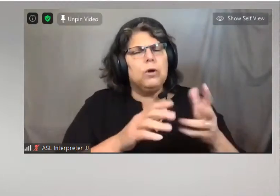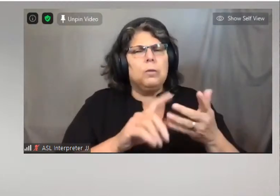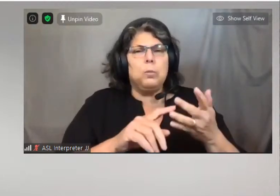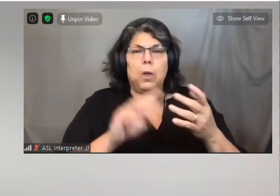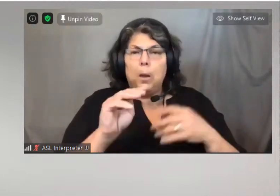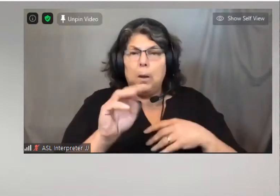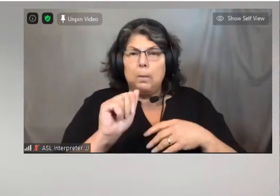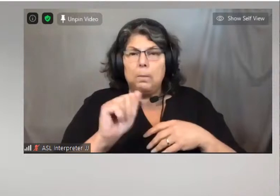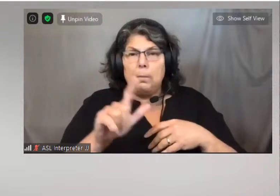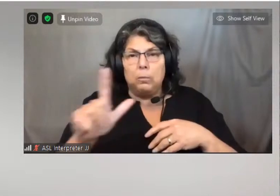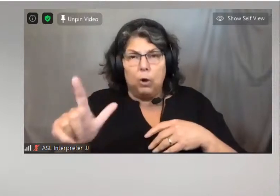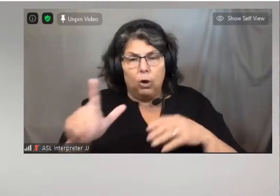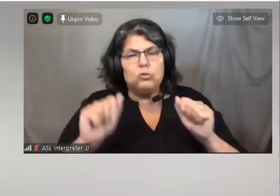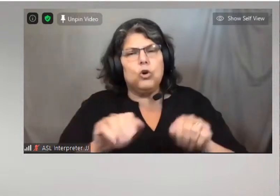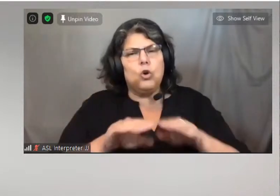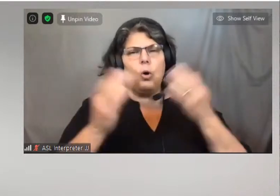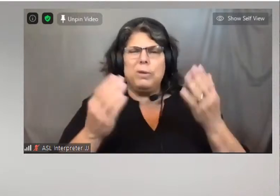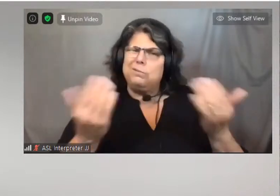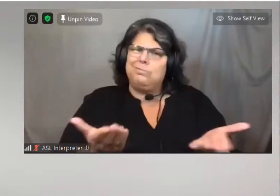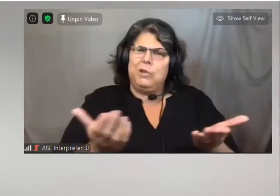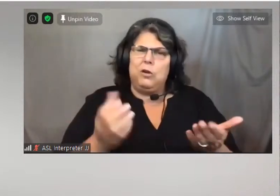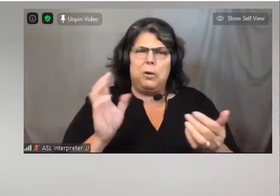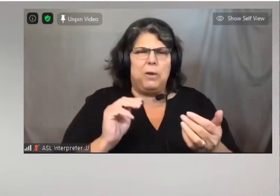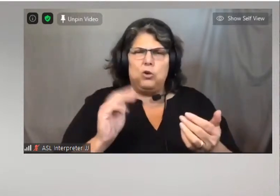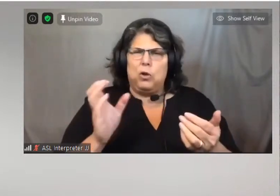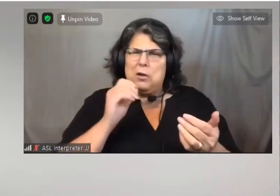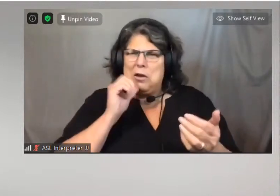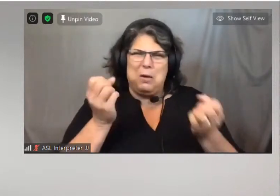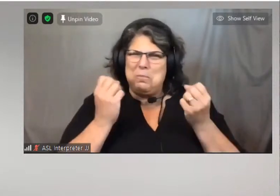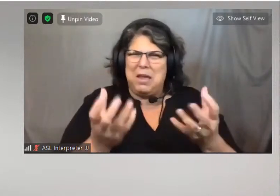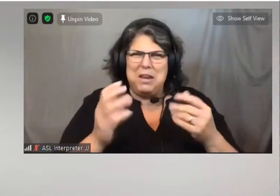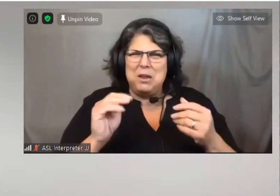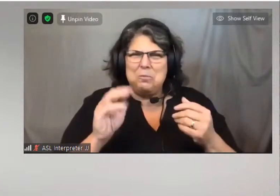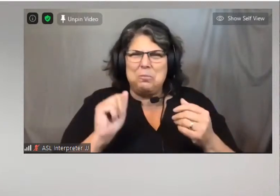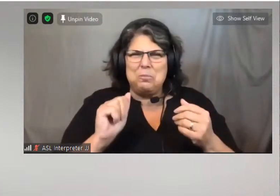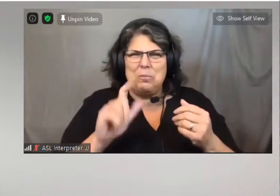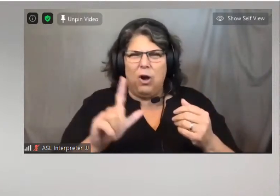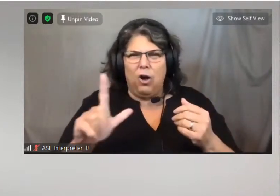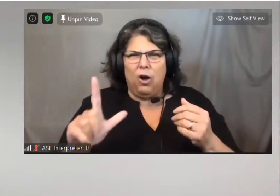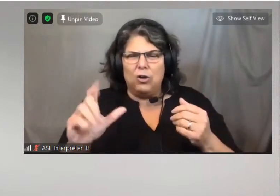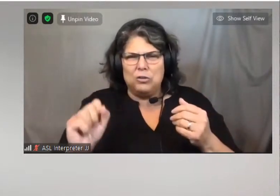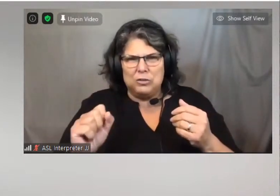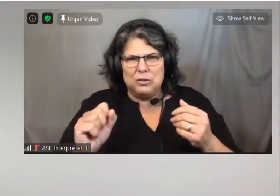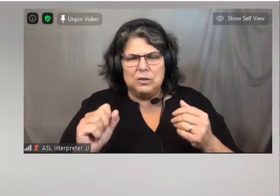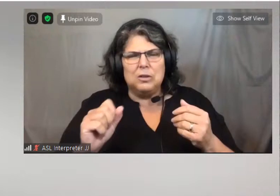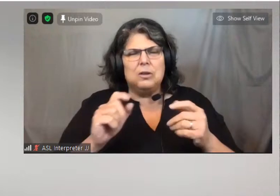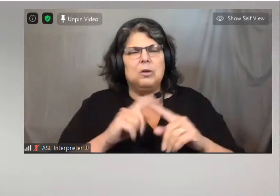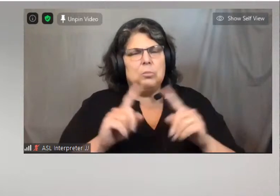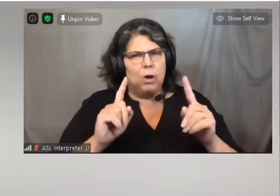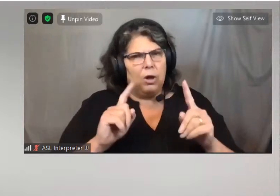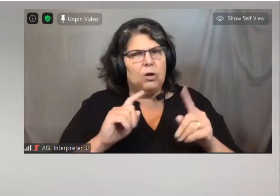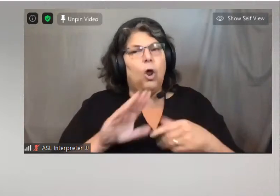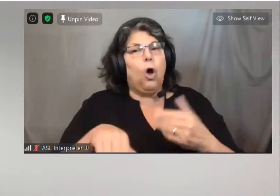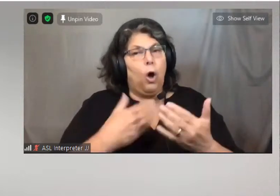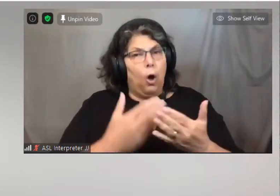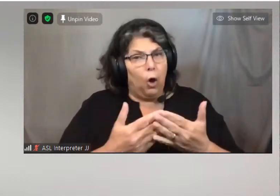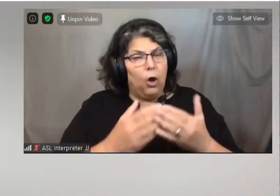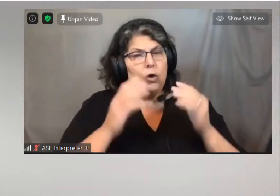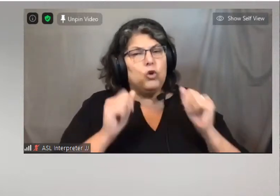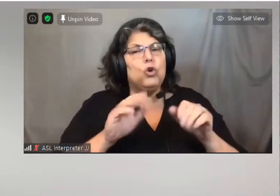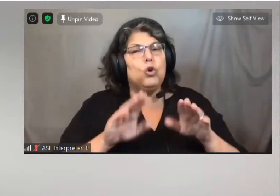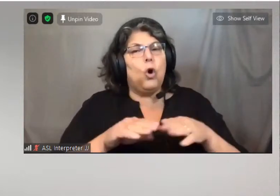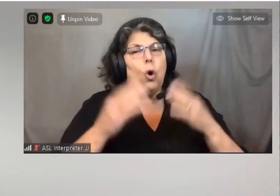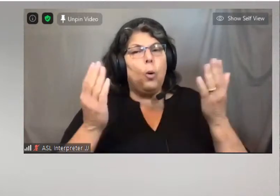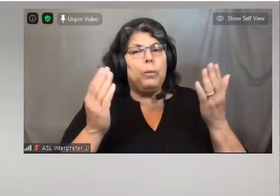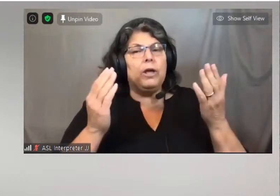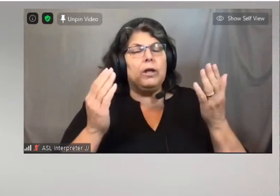don't have many malls in Mendocino County. But again, while they were able to open, the community